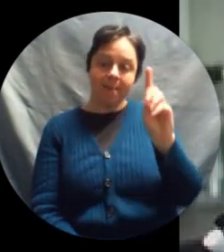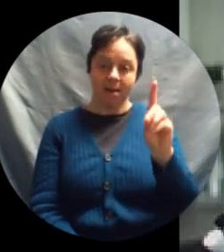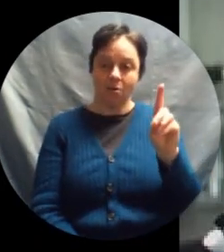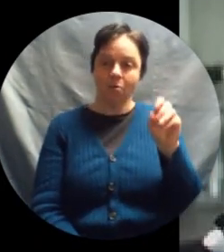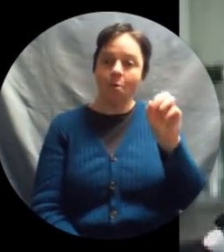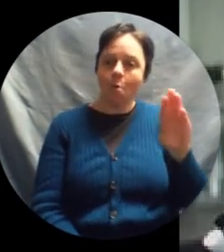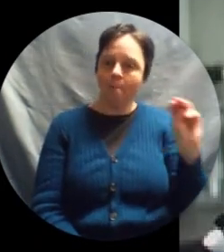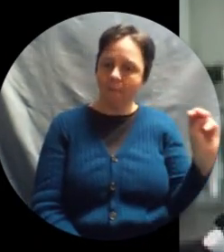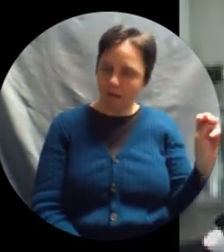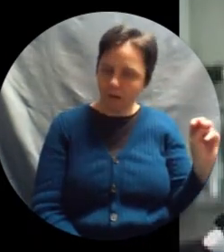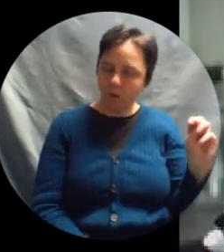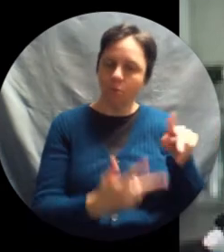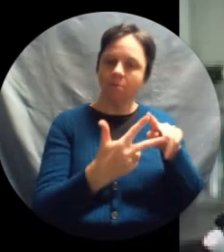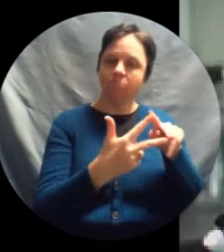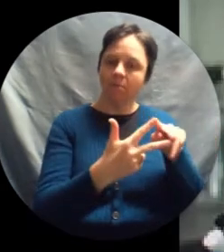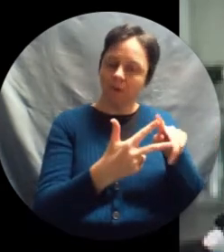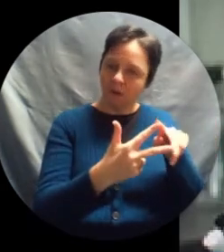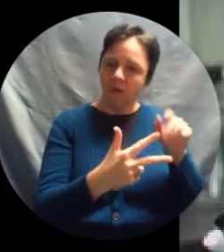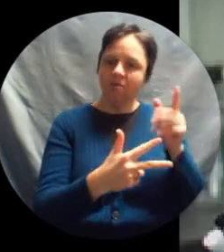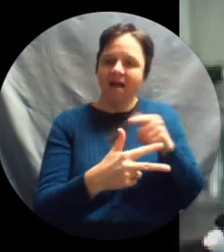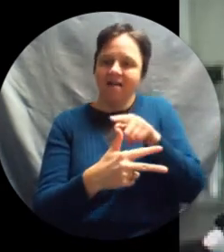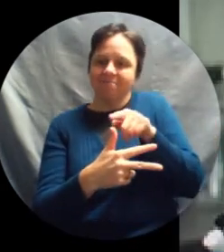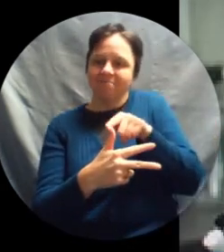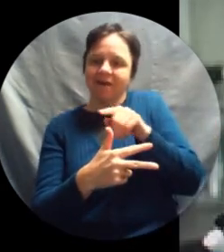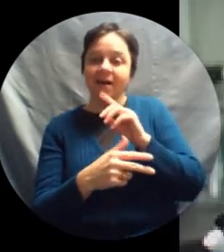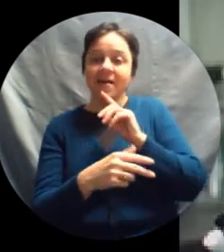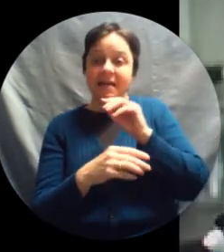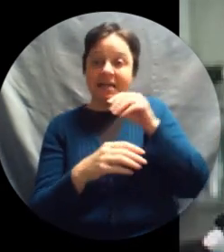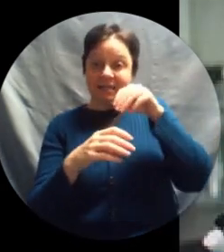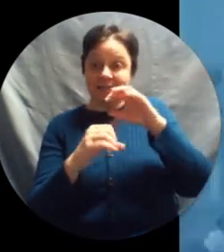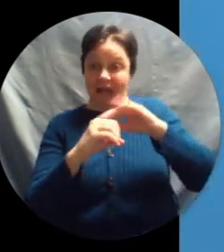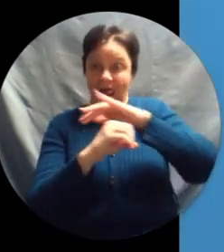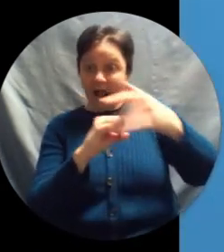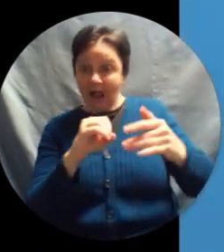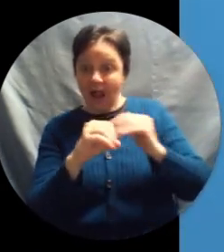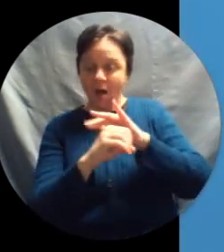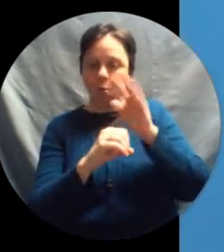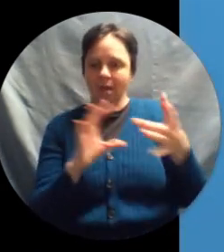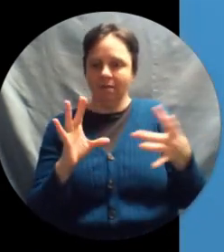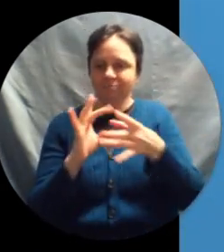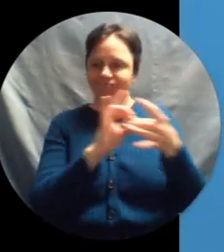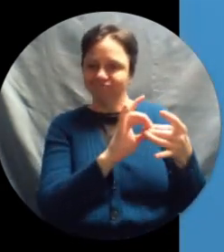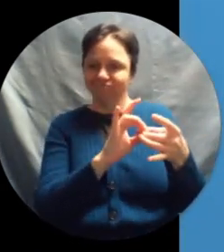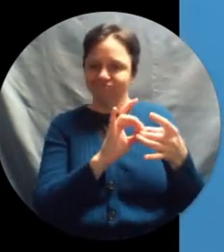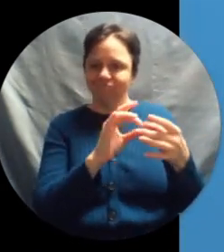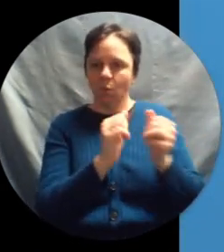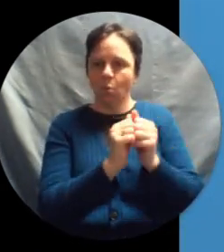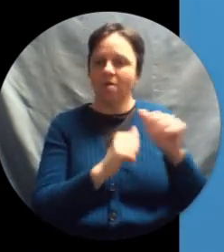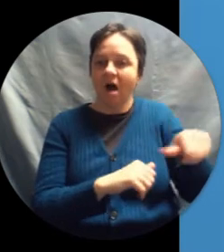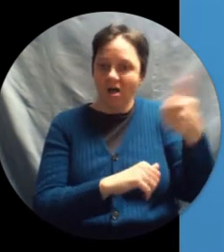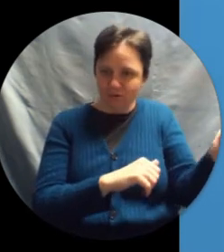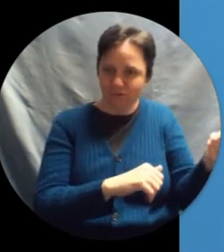it's the electrons that are interacting with one another, not the nucleus of the atom. The nucleus of the atom is very,